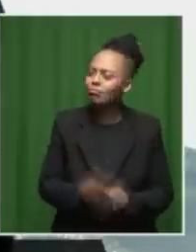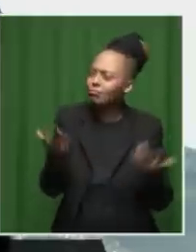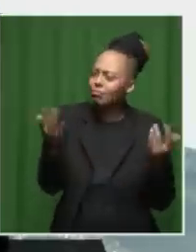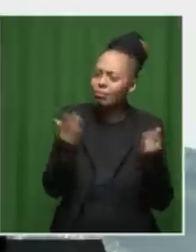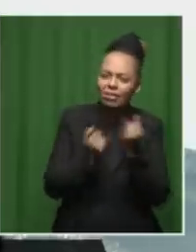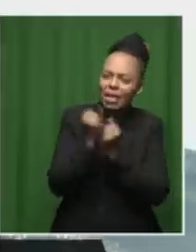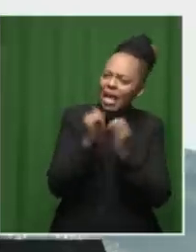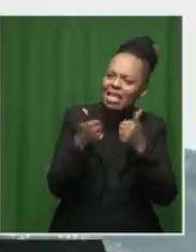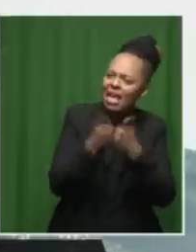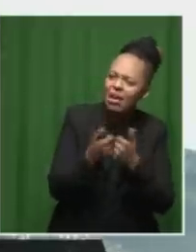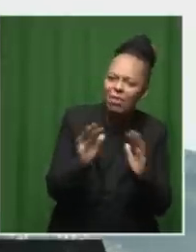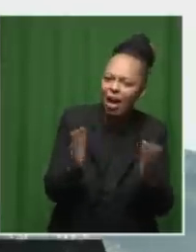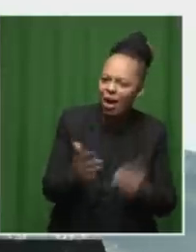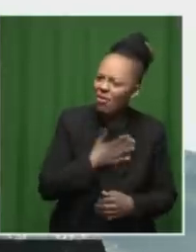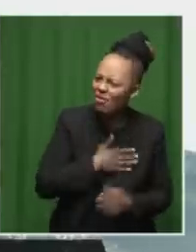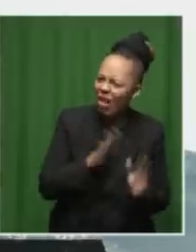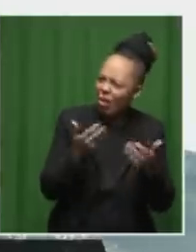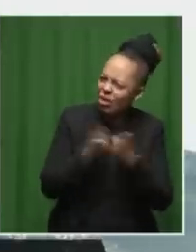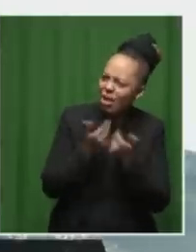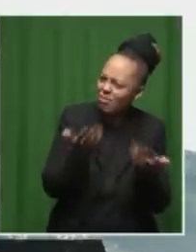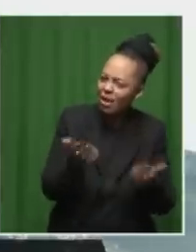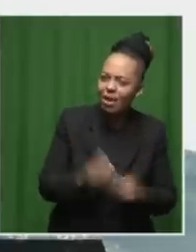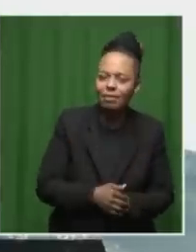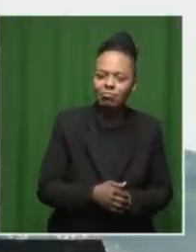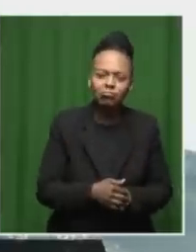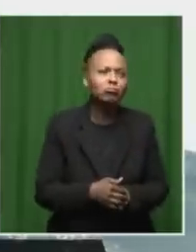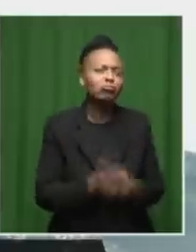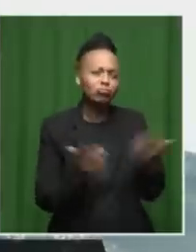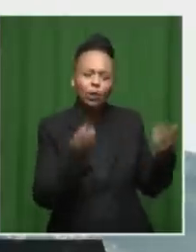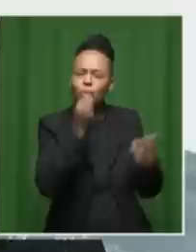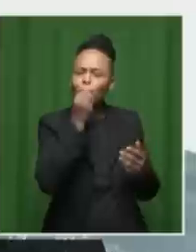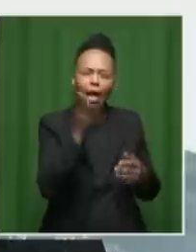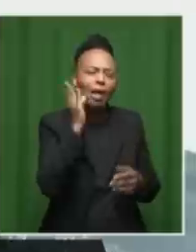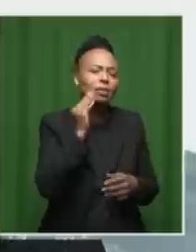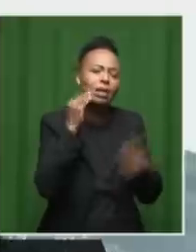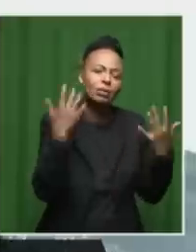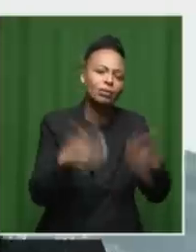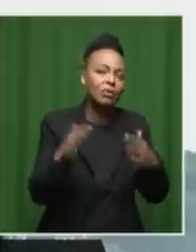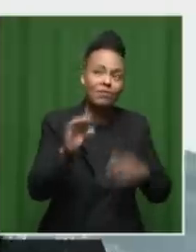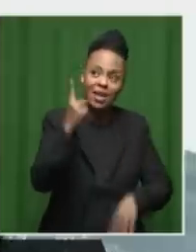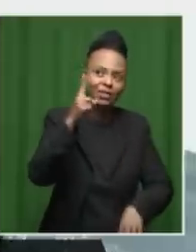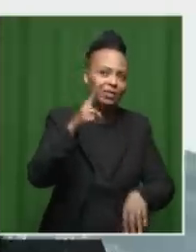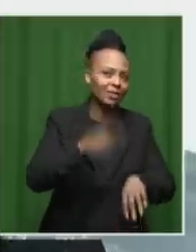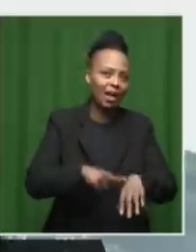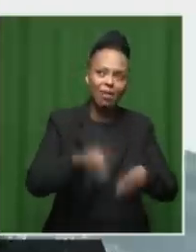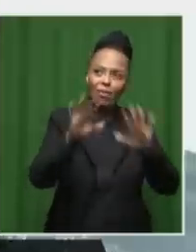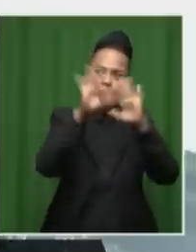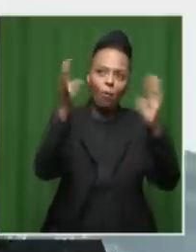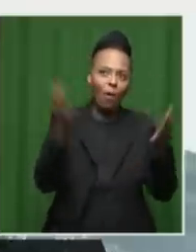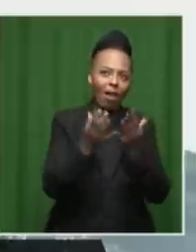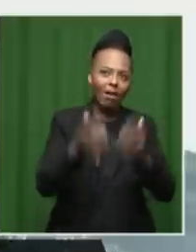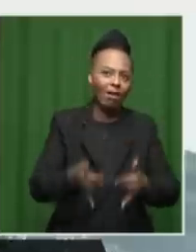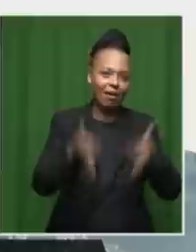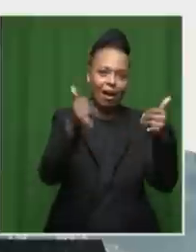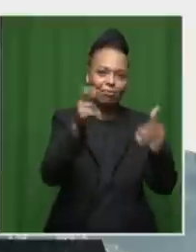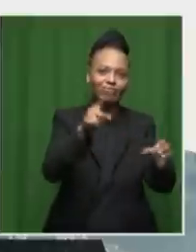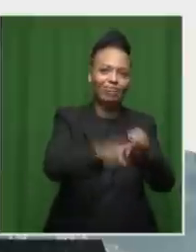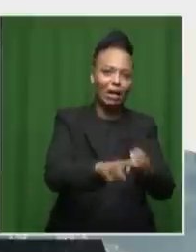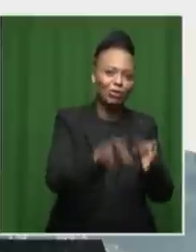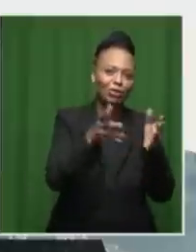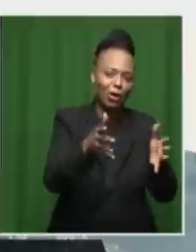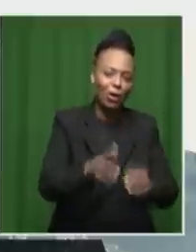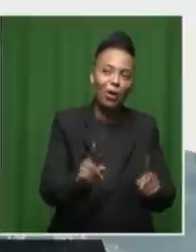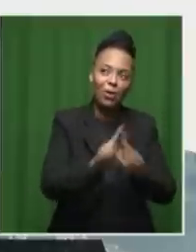know, overall, what was it like? It was really an incredible experience. It was my first World Cup as well. But yeah,